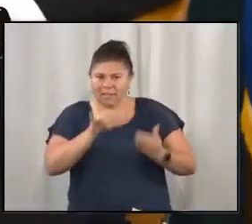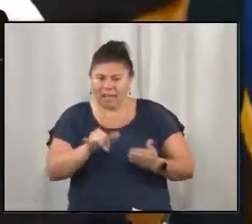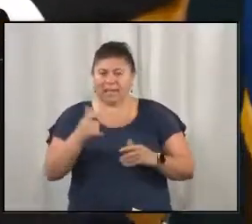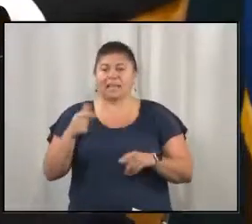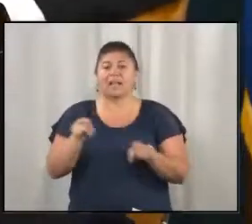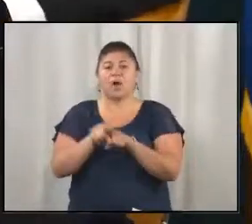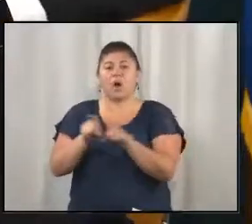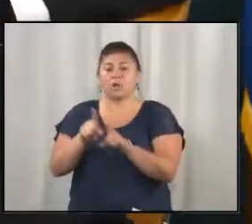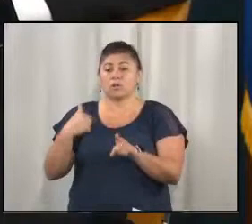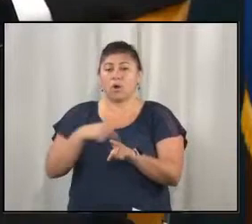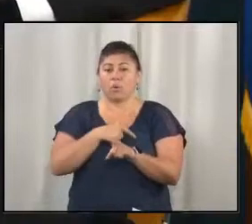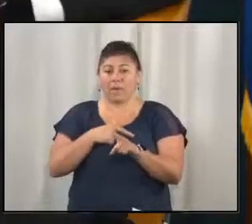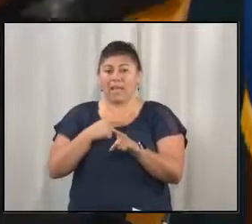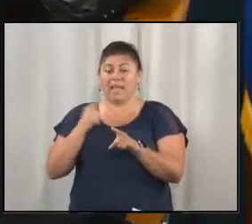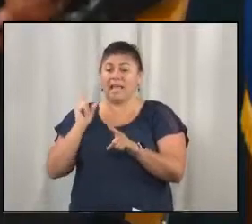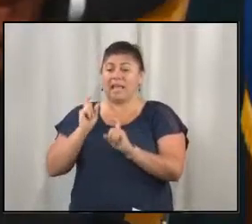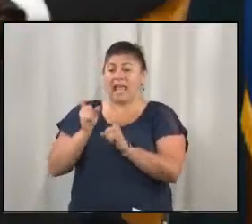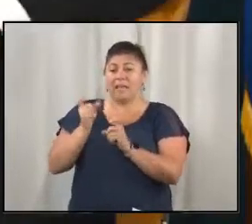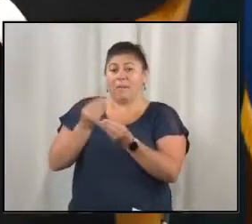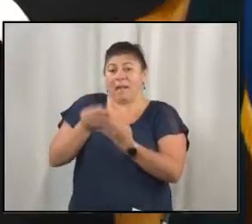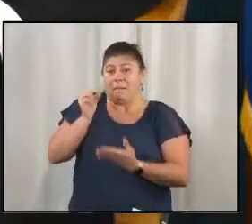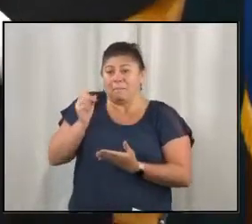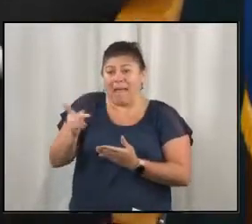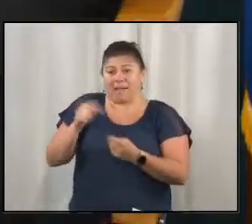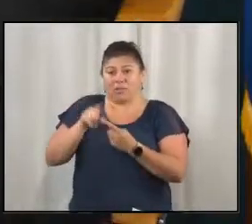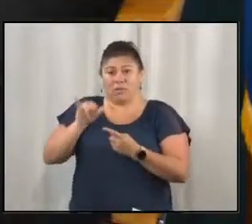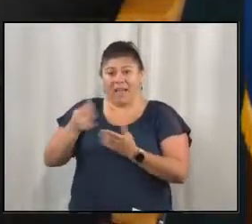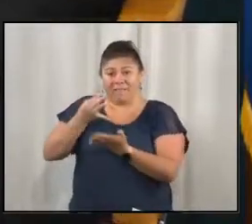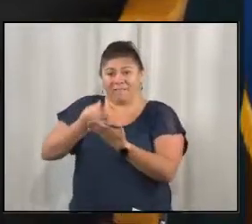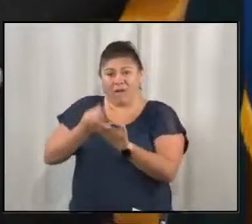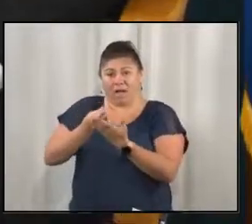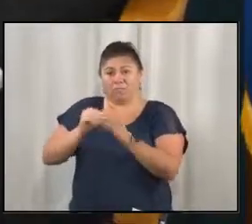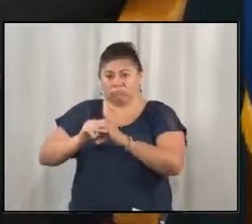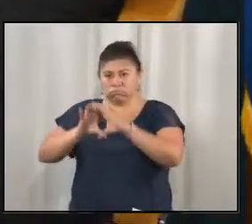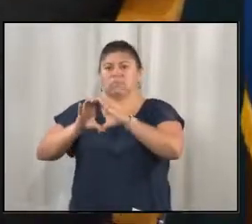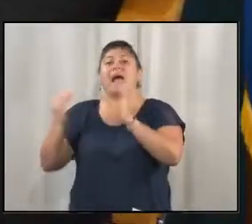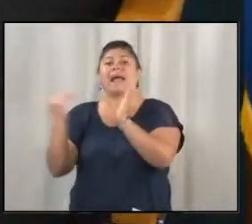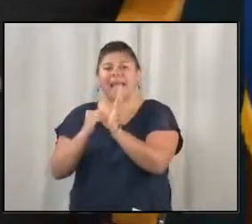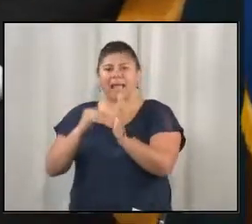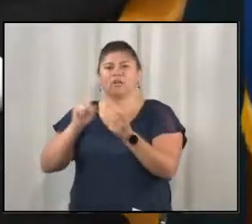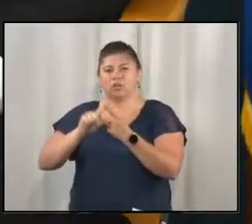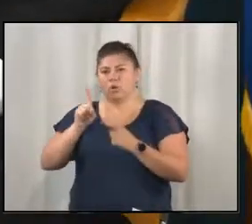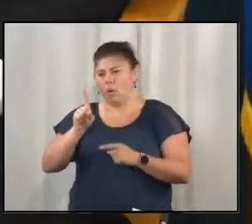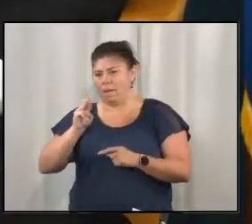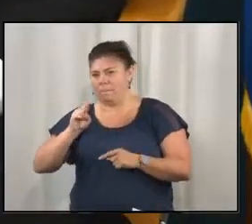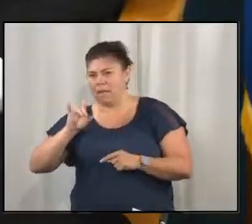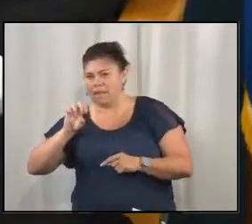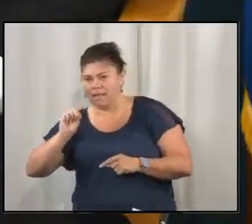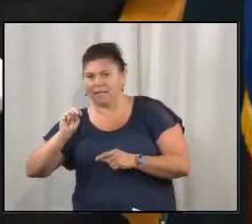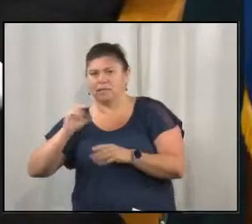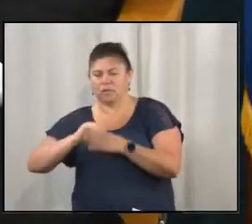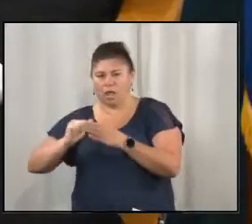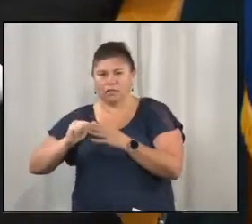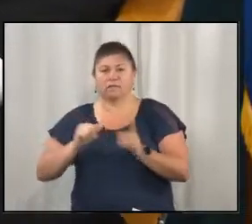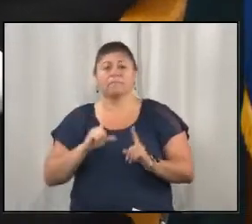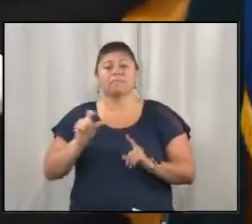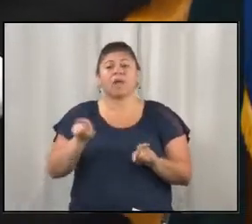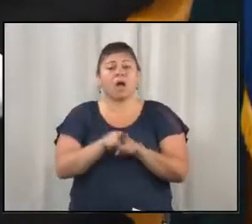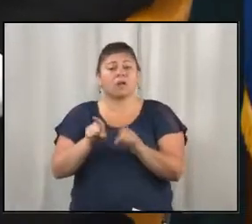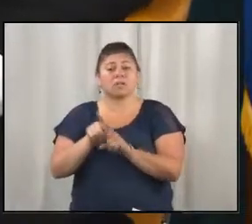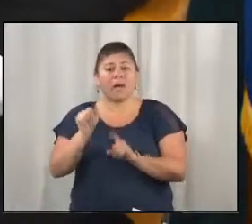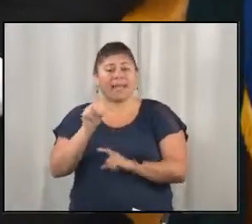back to $1 million. So both of those are important. We're also exploring ways that, ADUs are one of our fastest